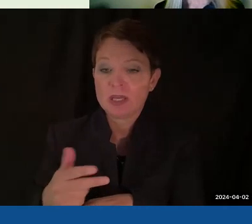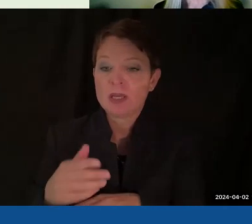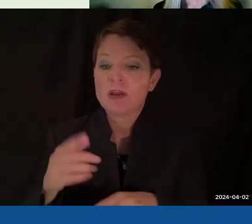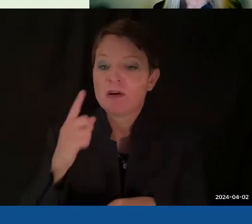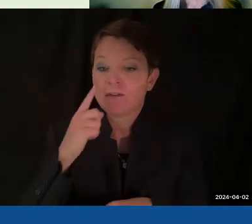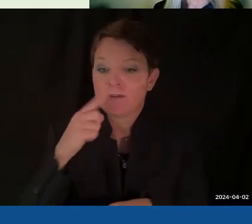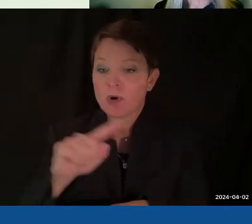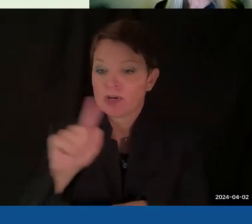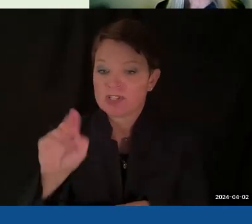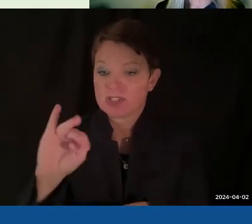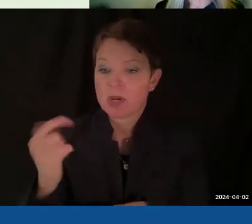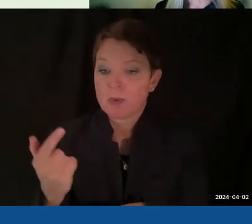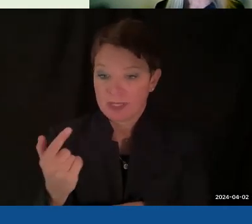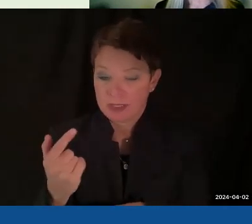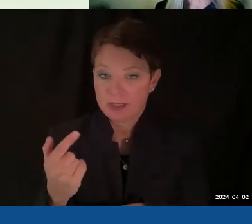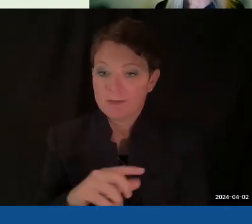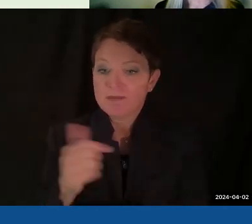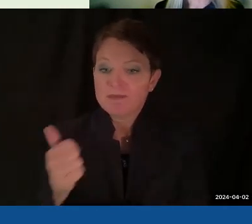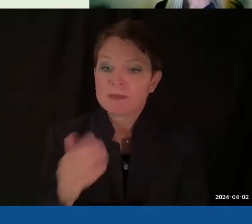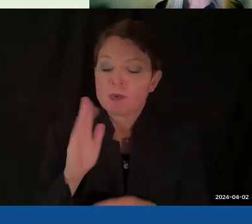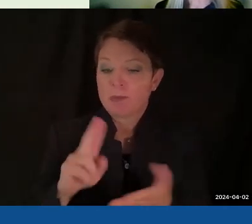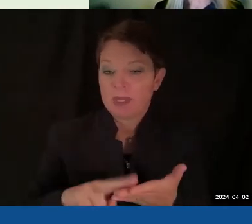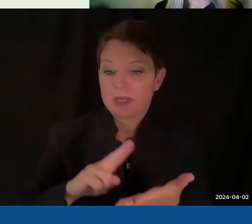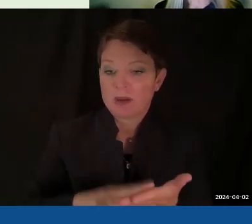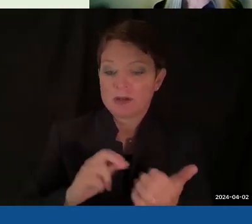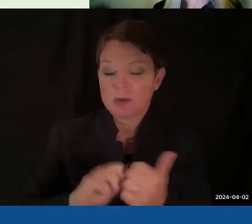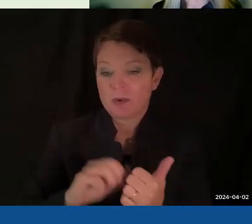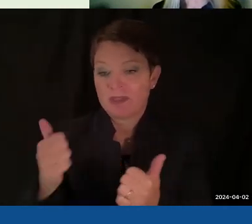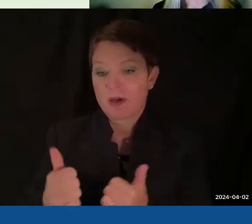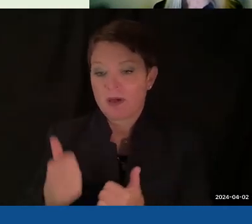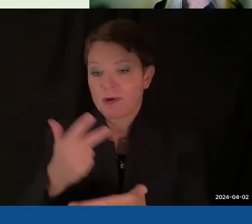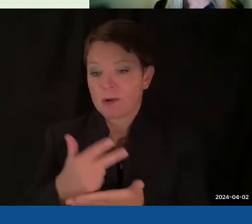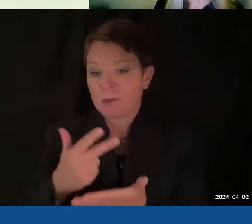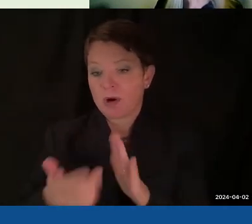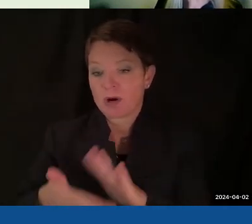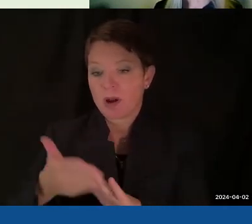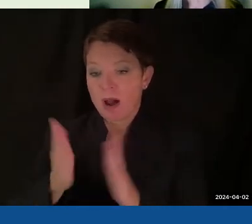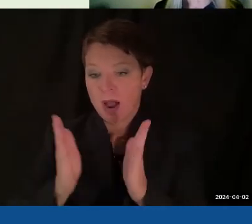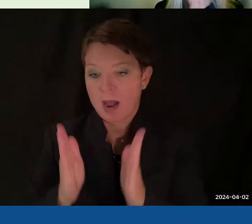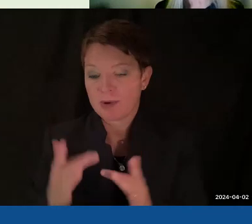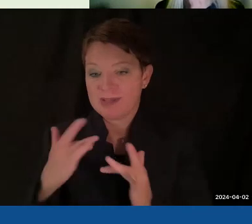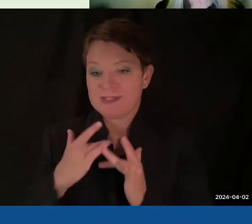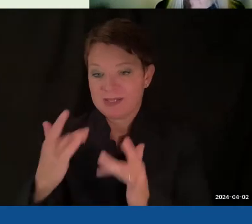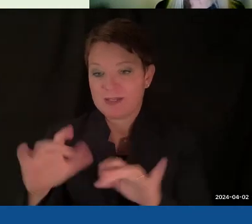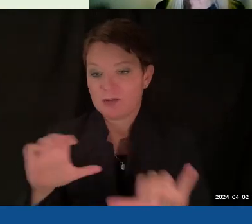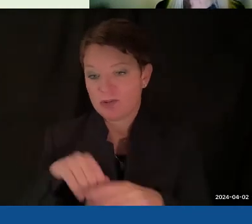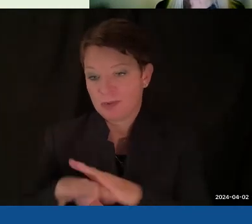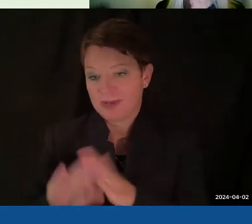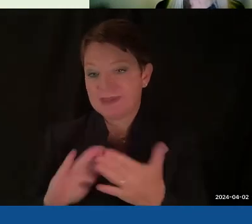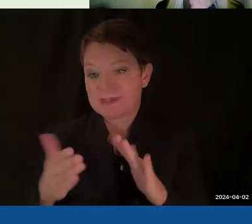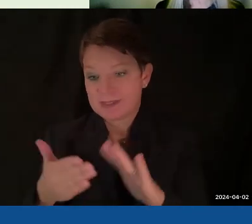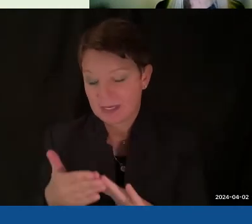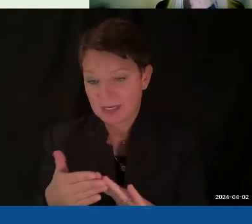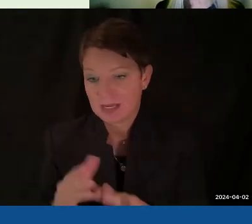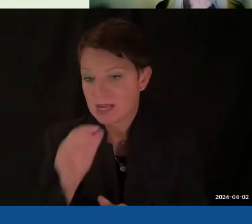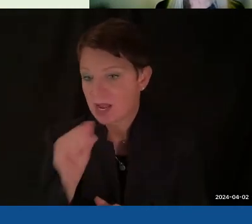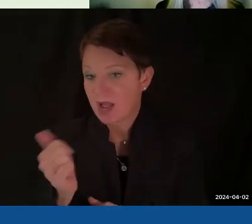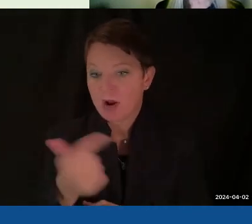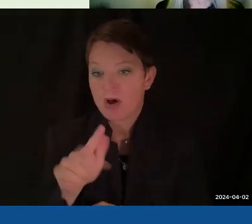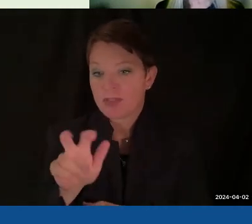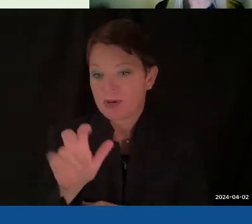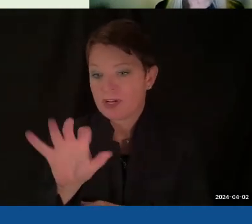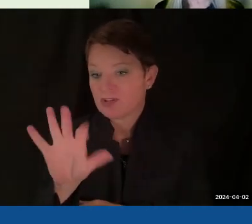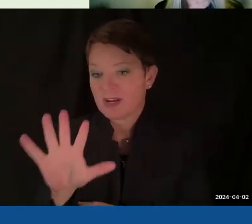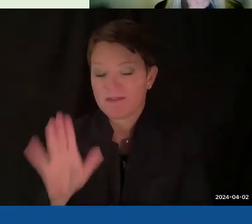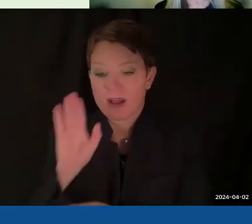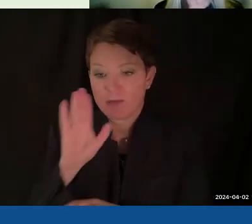zoning. Others will be contracted with other parking operators as they typically do in the city. So not all 395 units